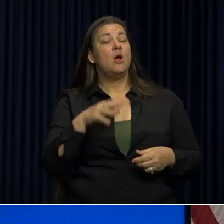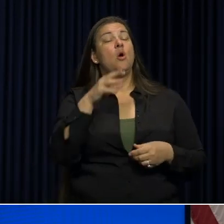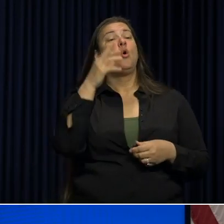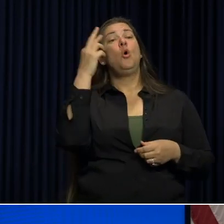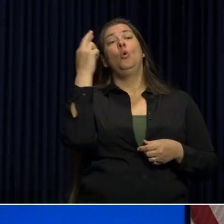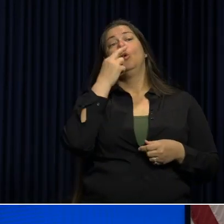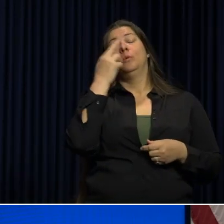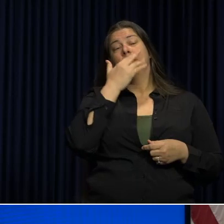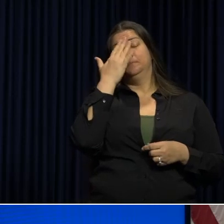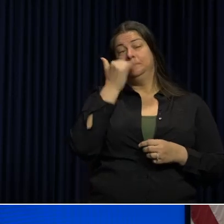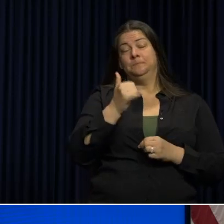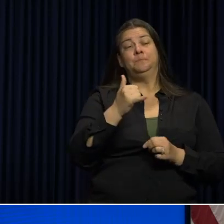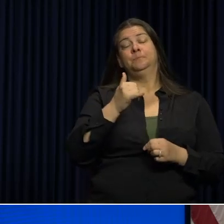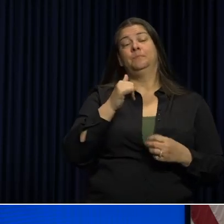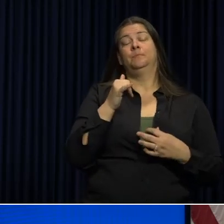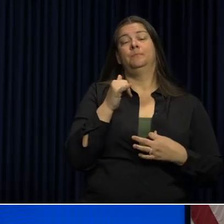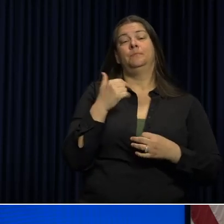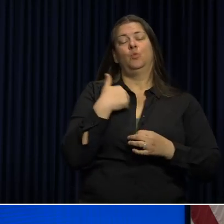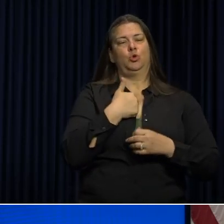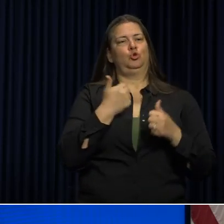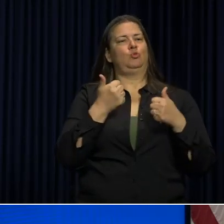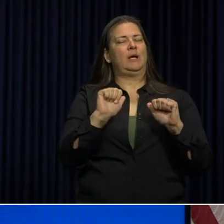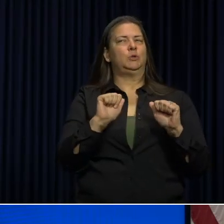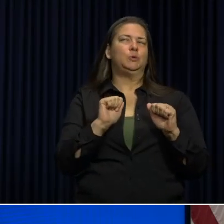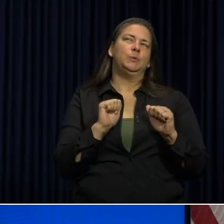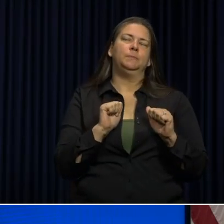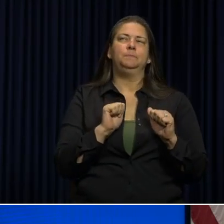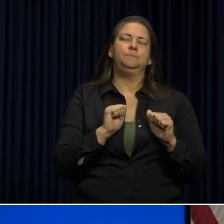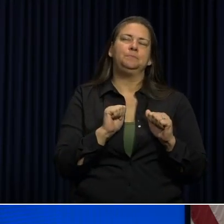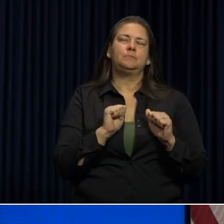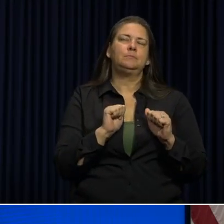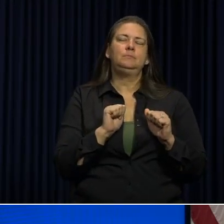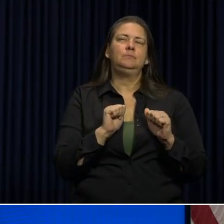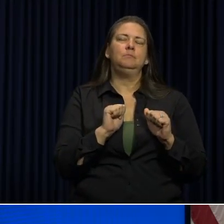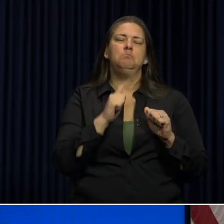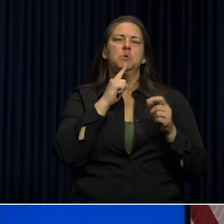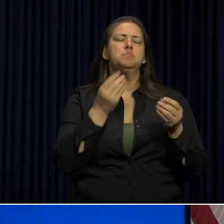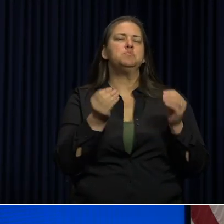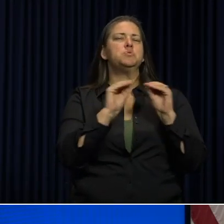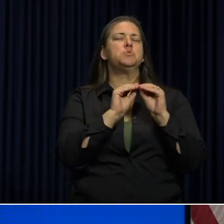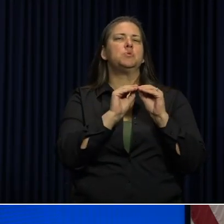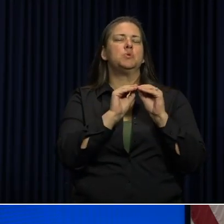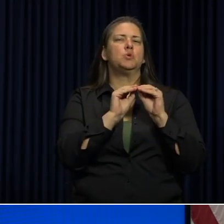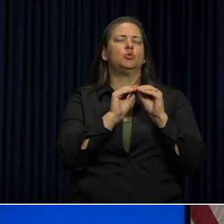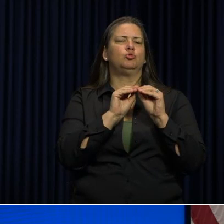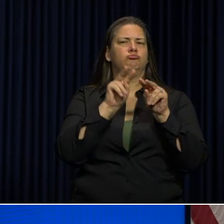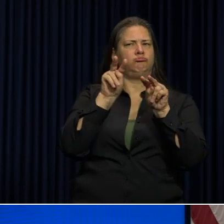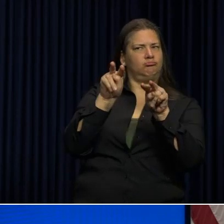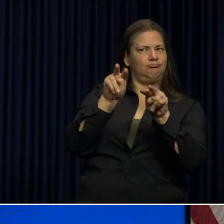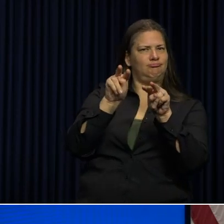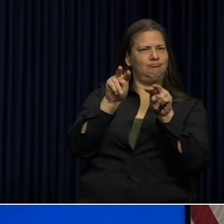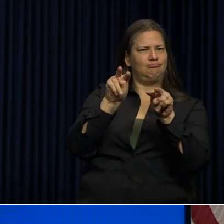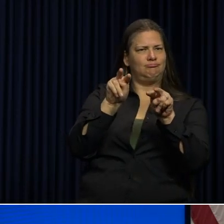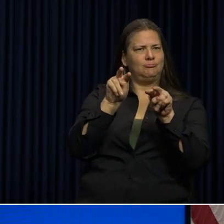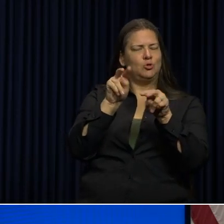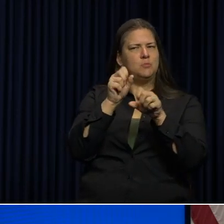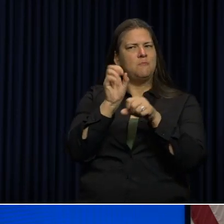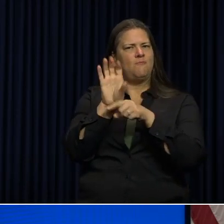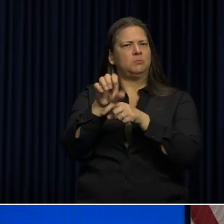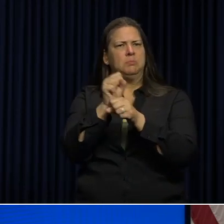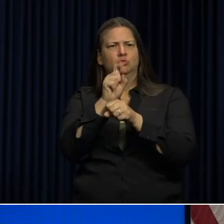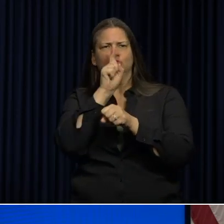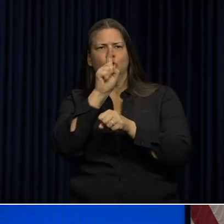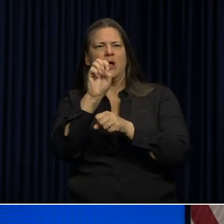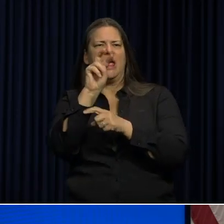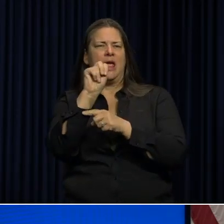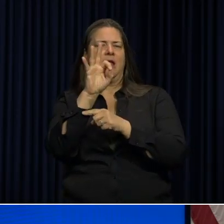reasons. One, and we're trying to be out there with enforcement. And two, a lot of the essential businesses have